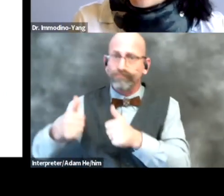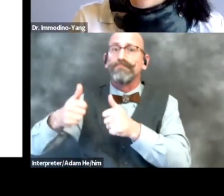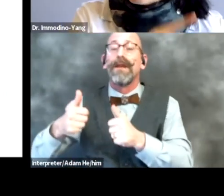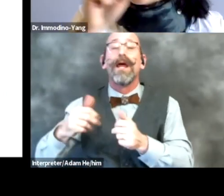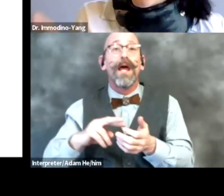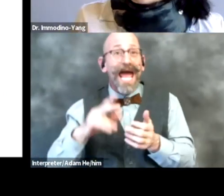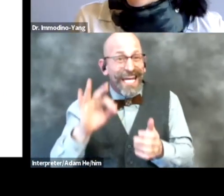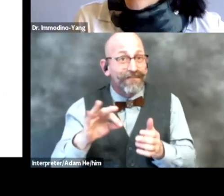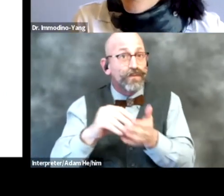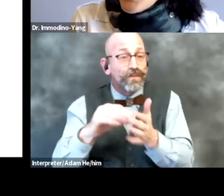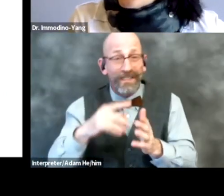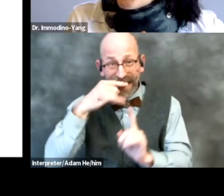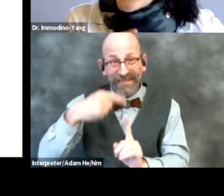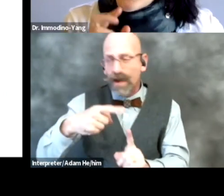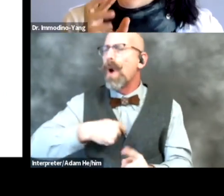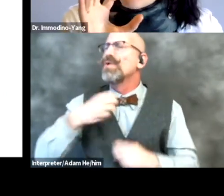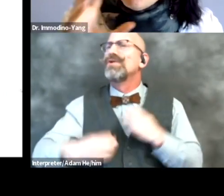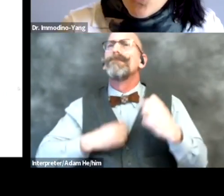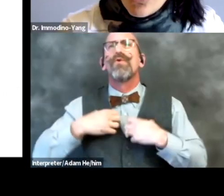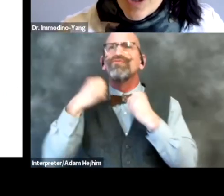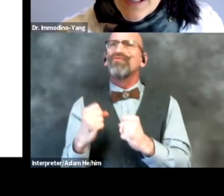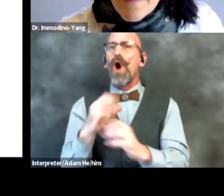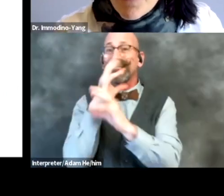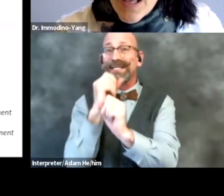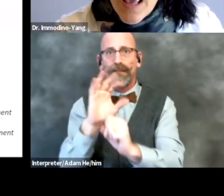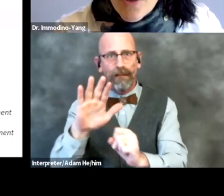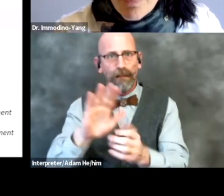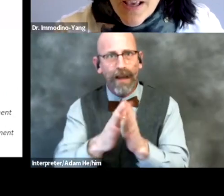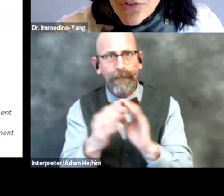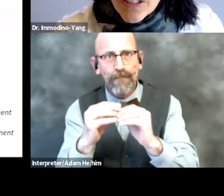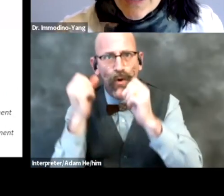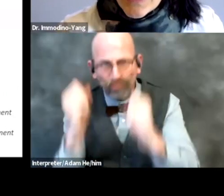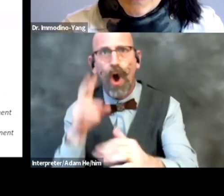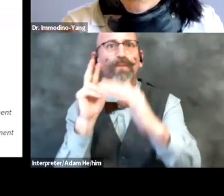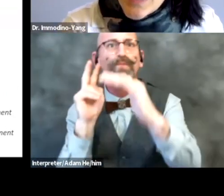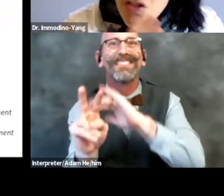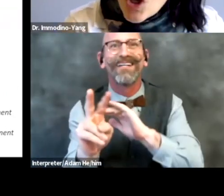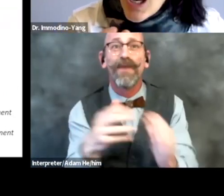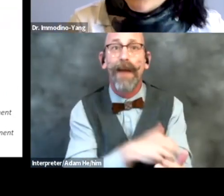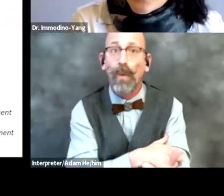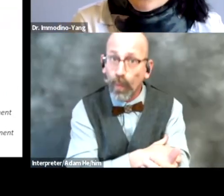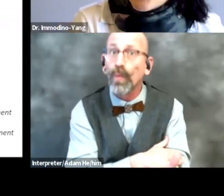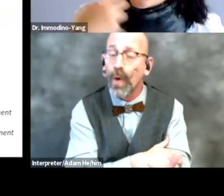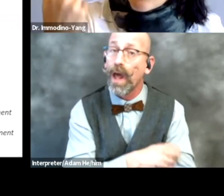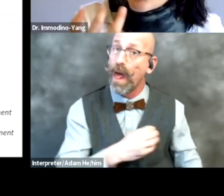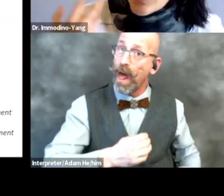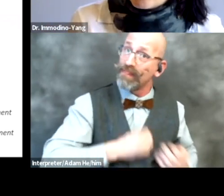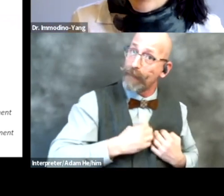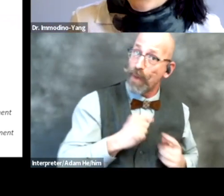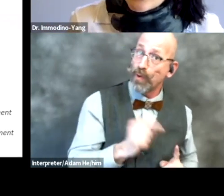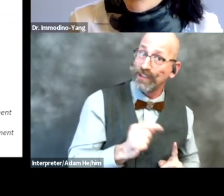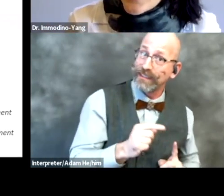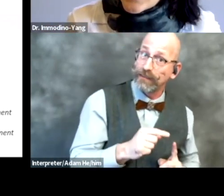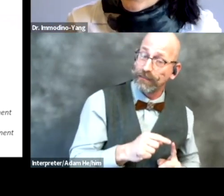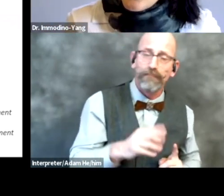even stronger predictive power. So the emotion is basically, in the context of this abstract